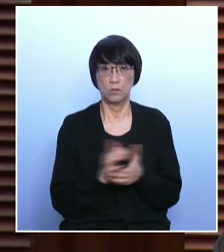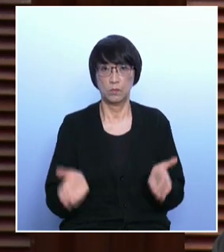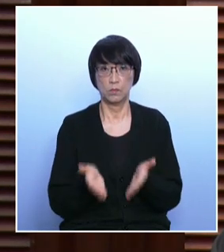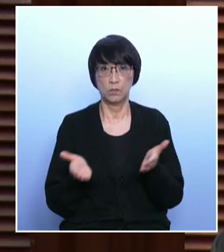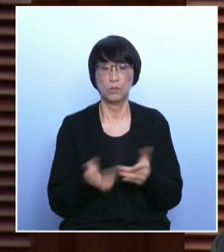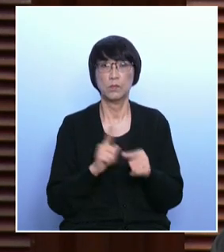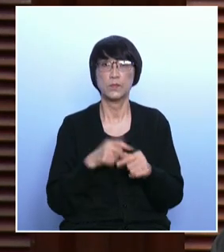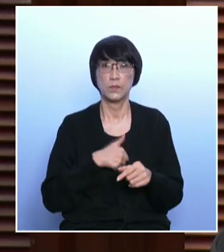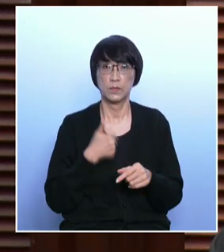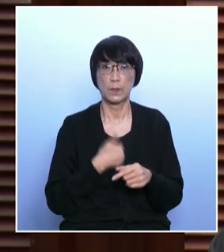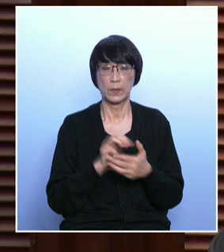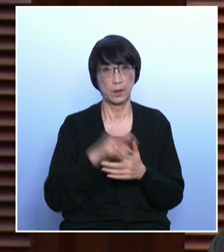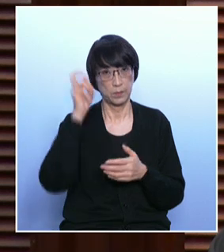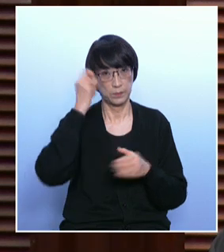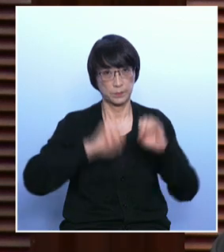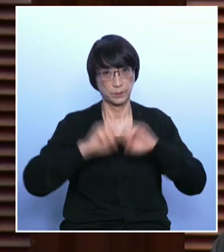Clinic Trial Institute.